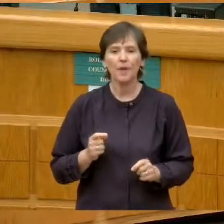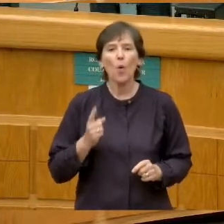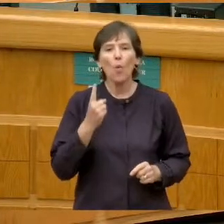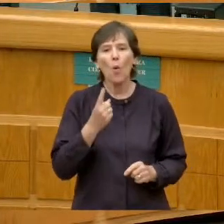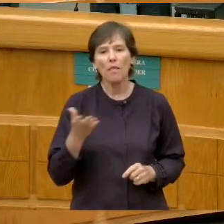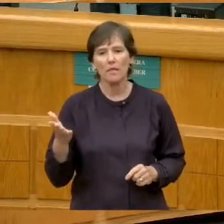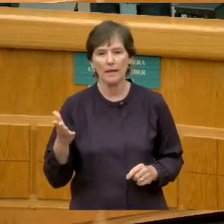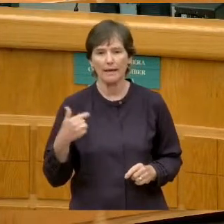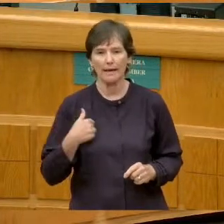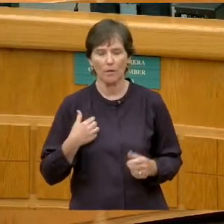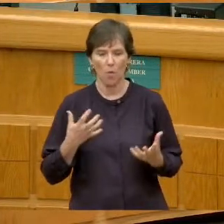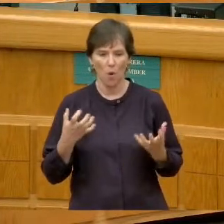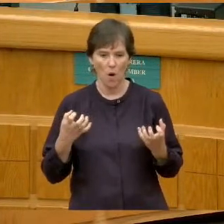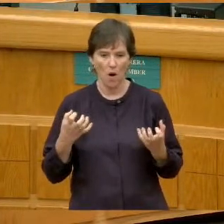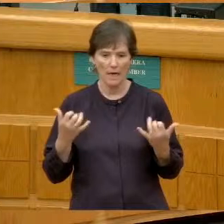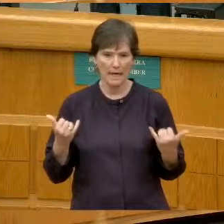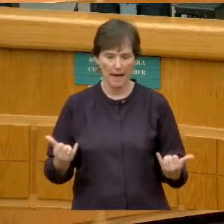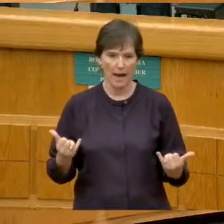to